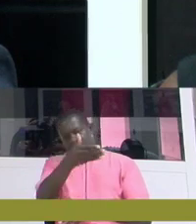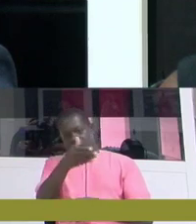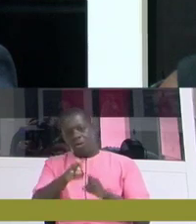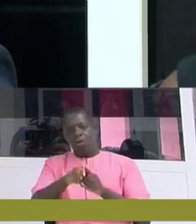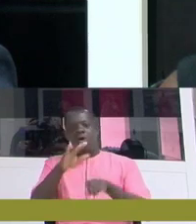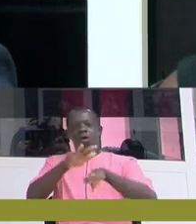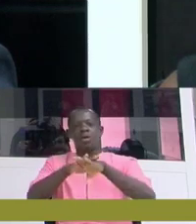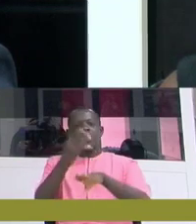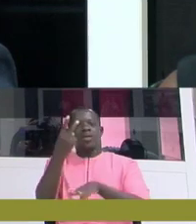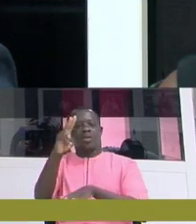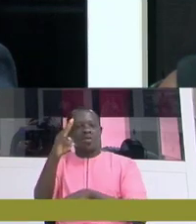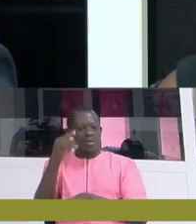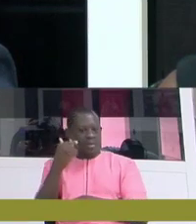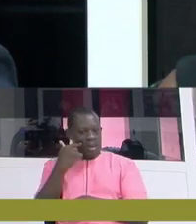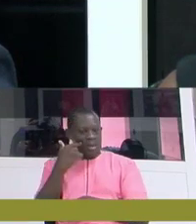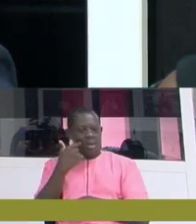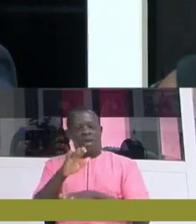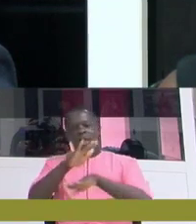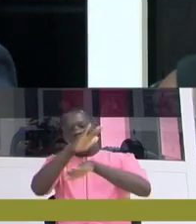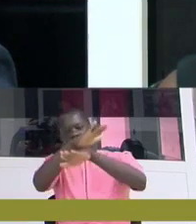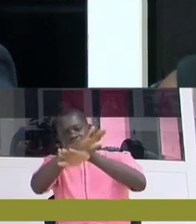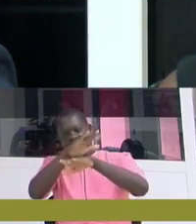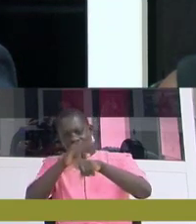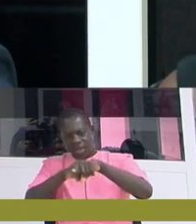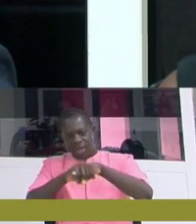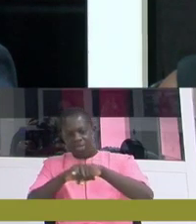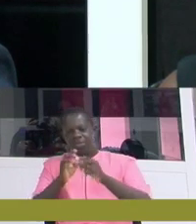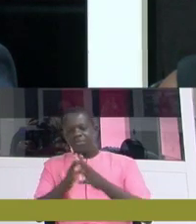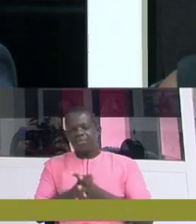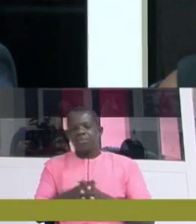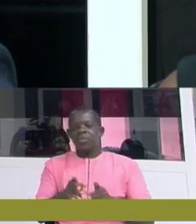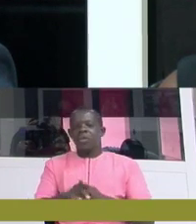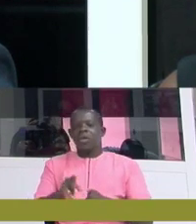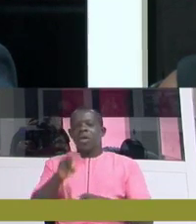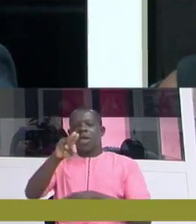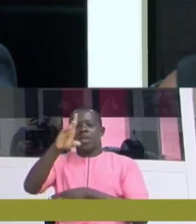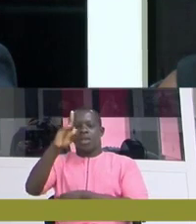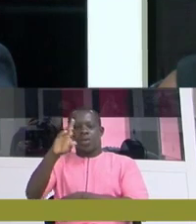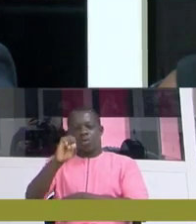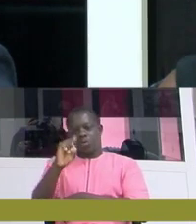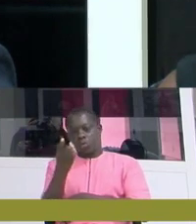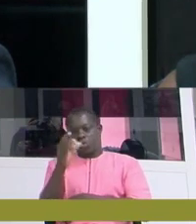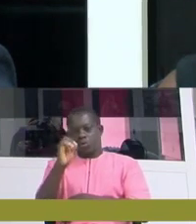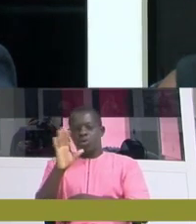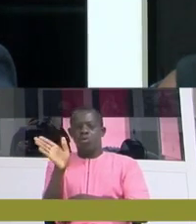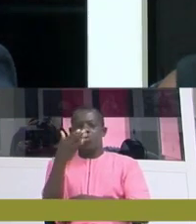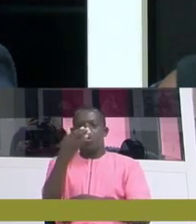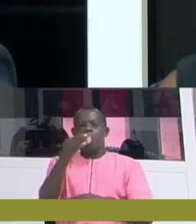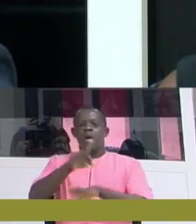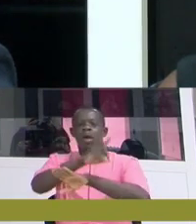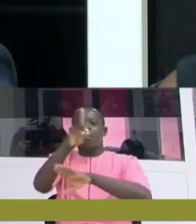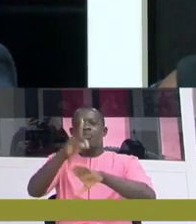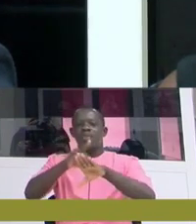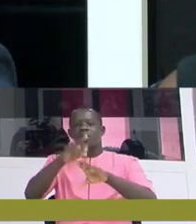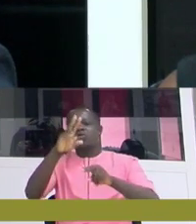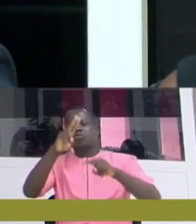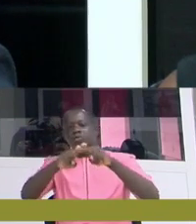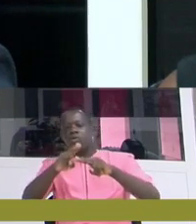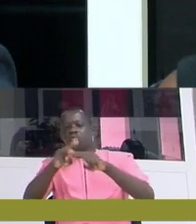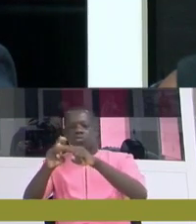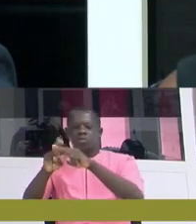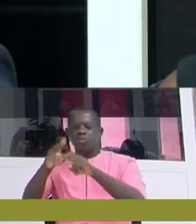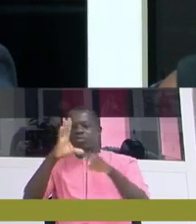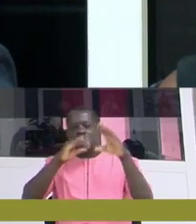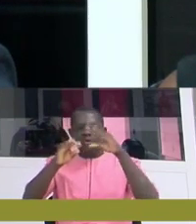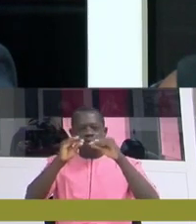On the second day, Ularo. In the evening. Ndongo bite la grand palace oto. Ndongo was going to their grand to their place where they used to sit